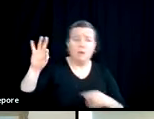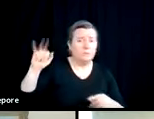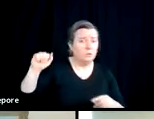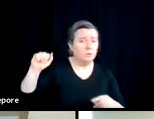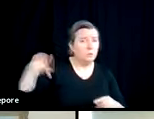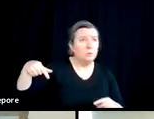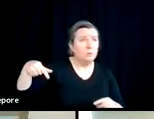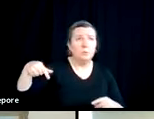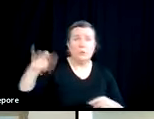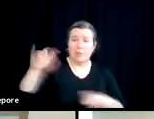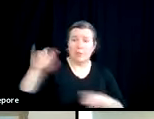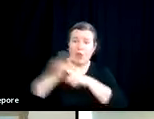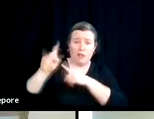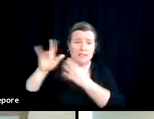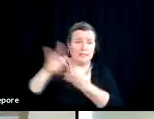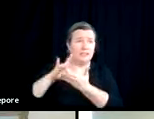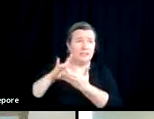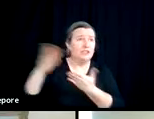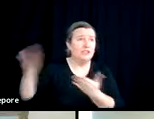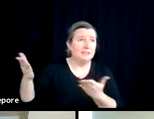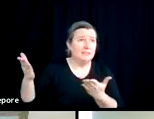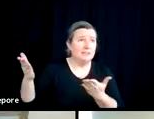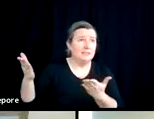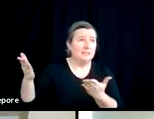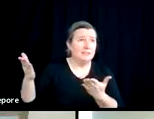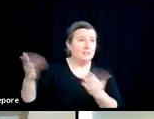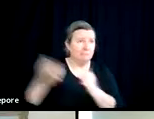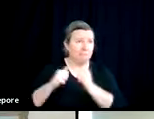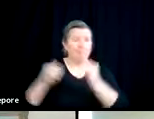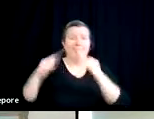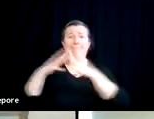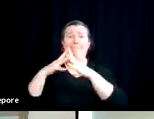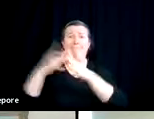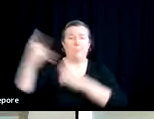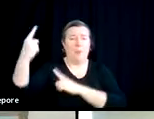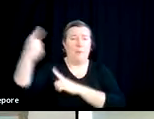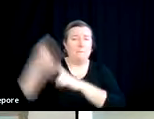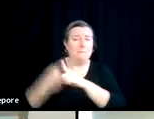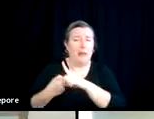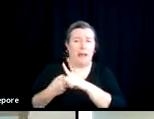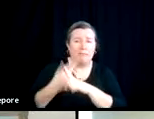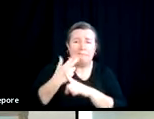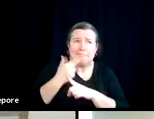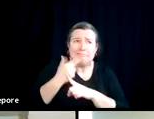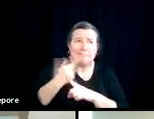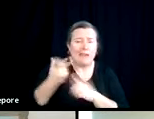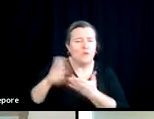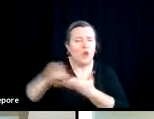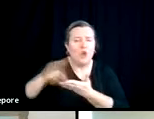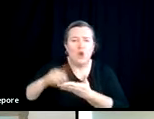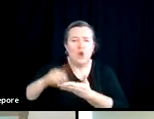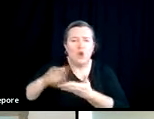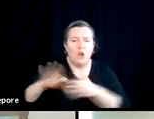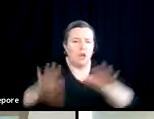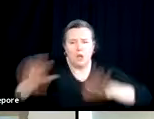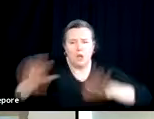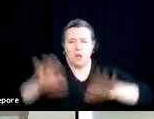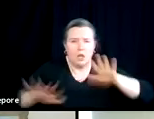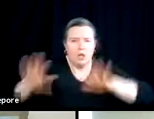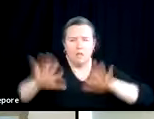250 individuals. So now that we're getting a little bit more experience, we know the areas where they need a little